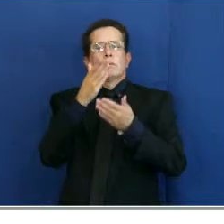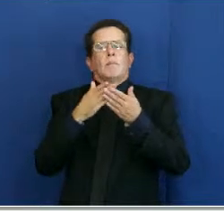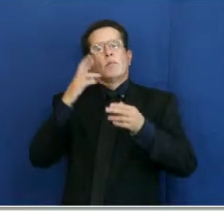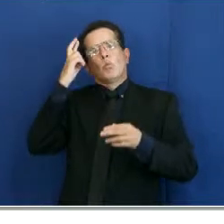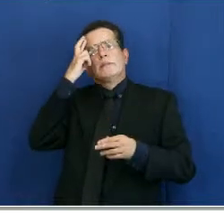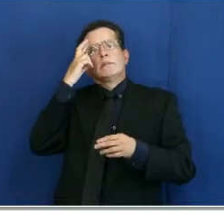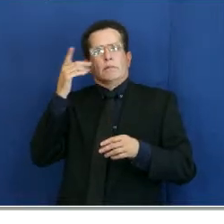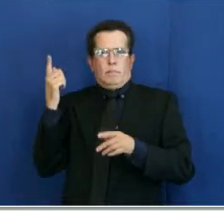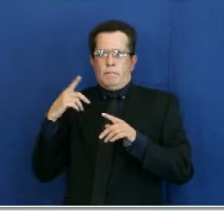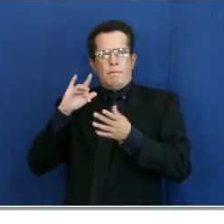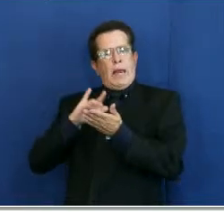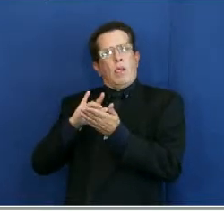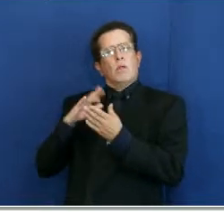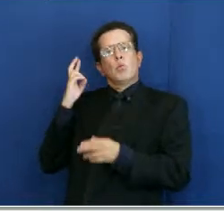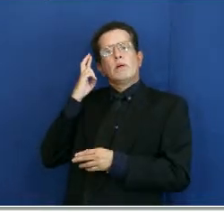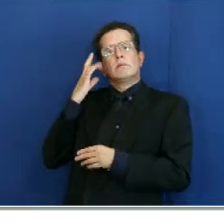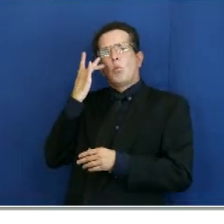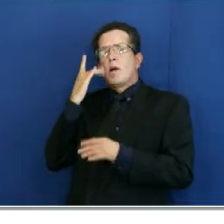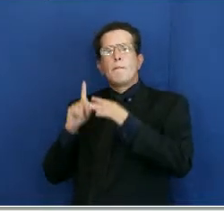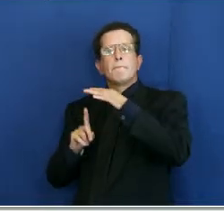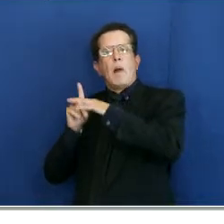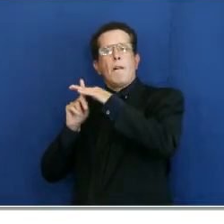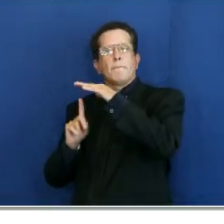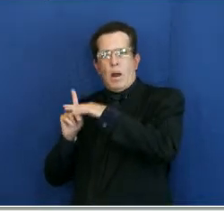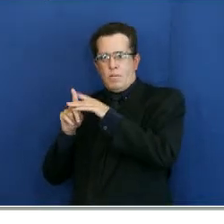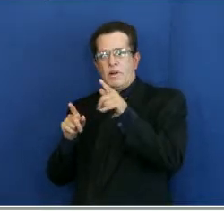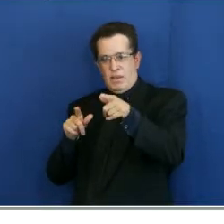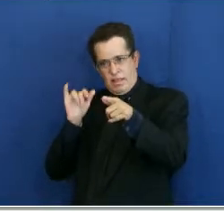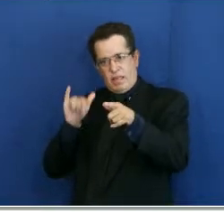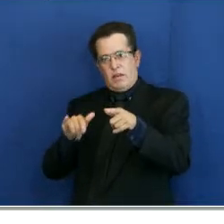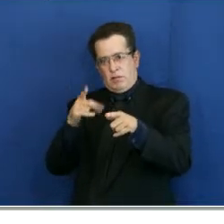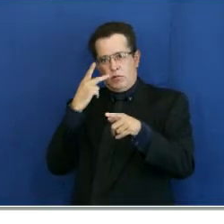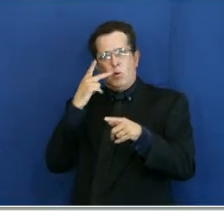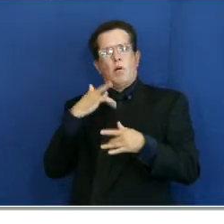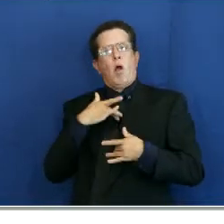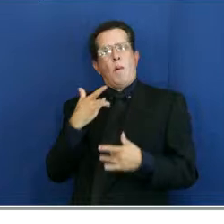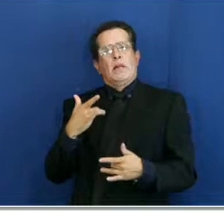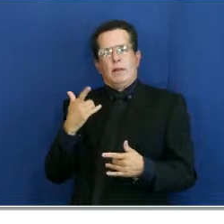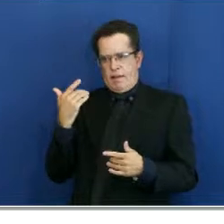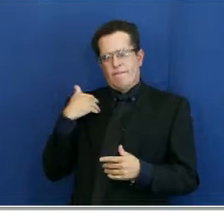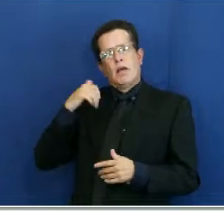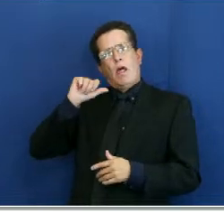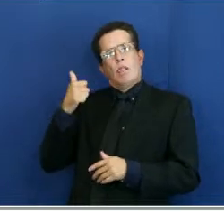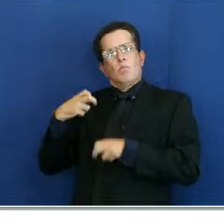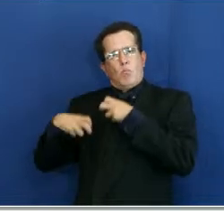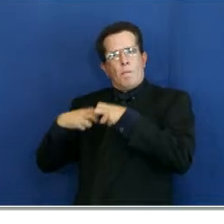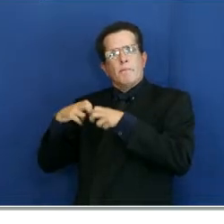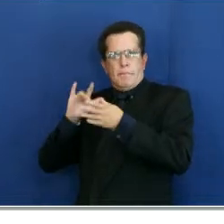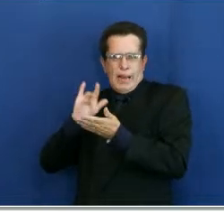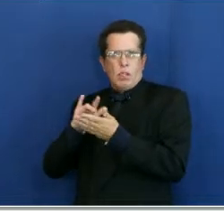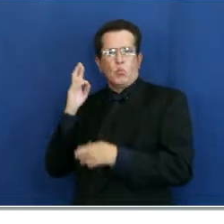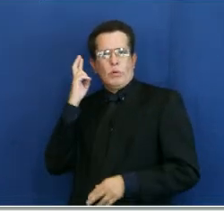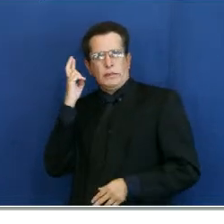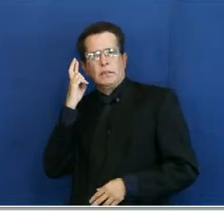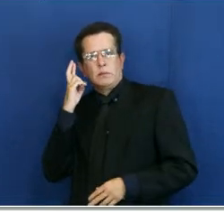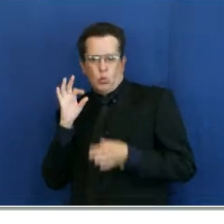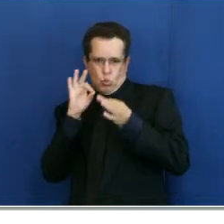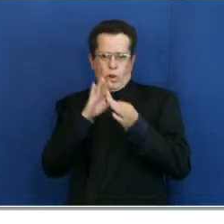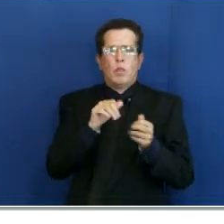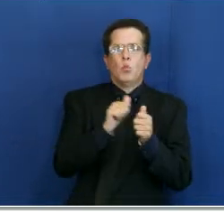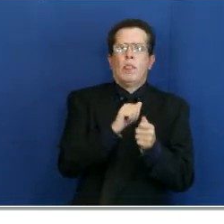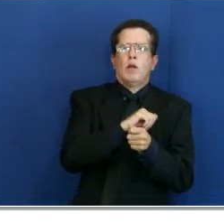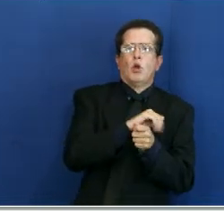conditions. Through August 8th, this is the list of common underlying medical conditions associated